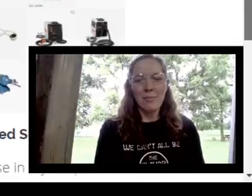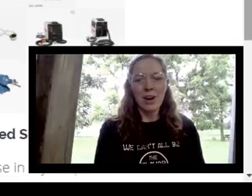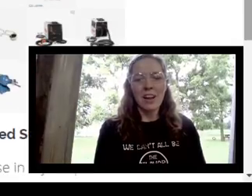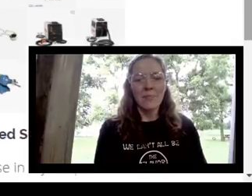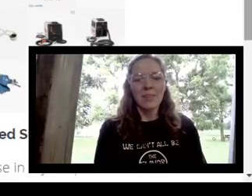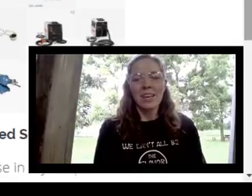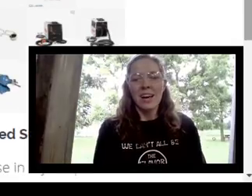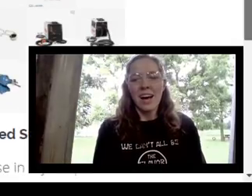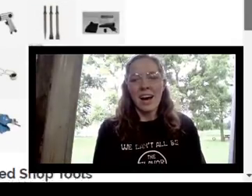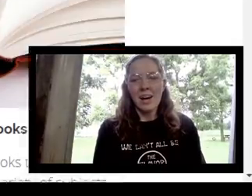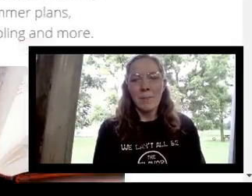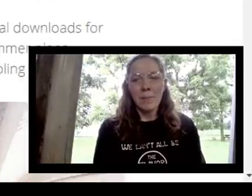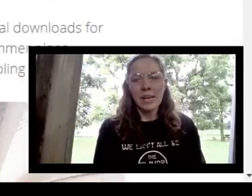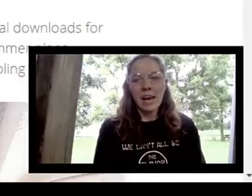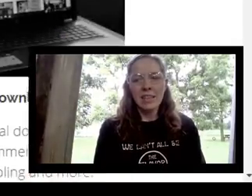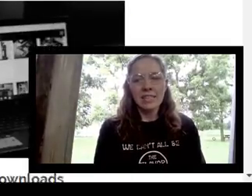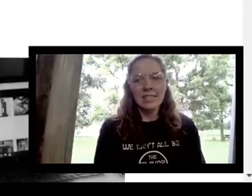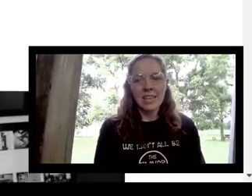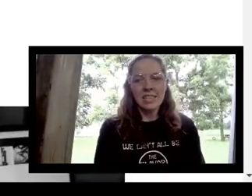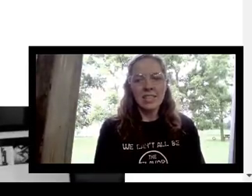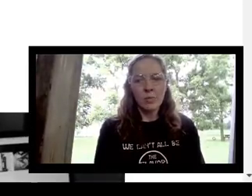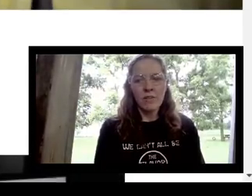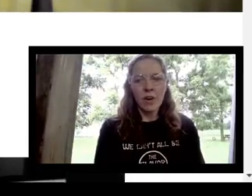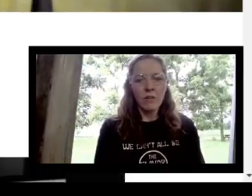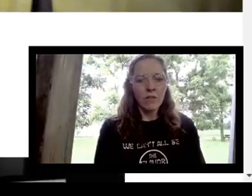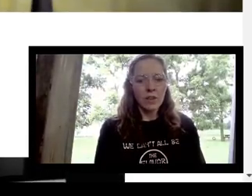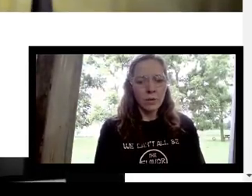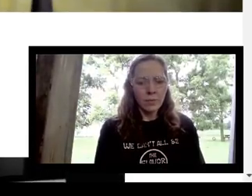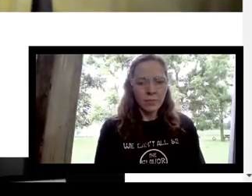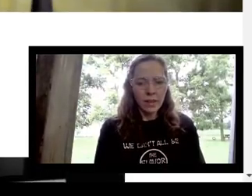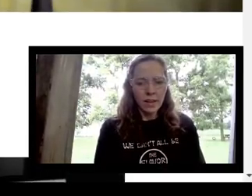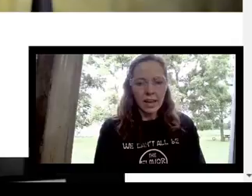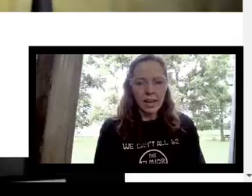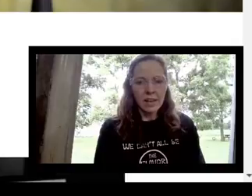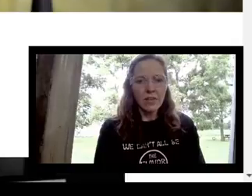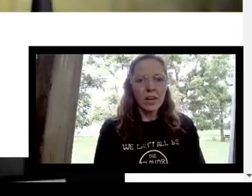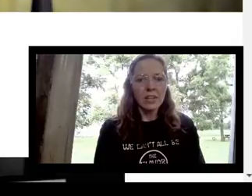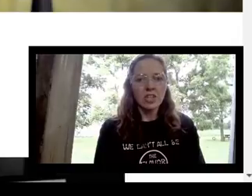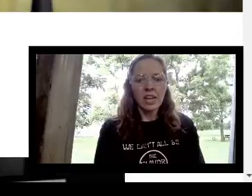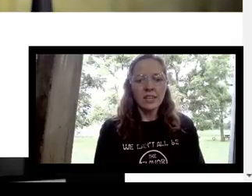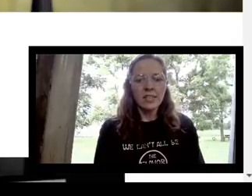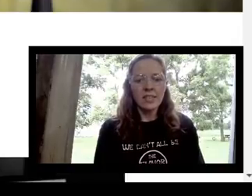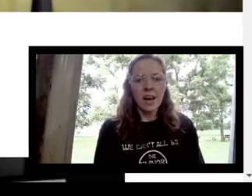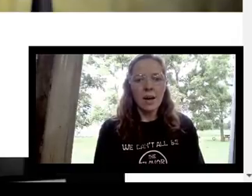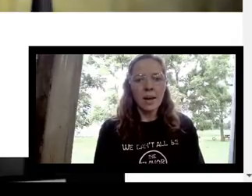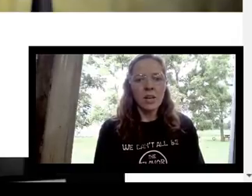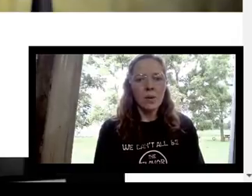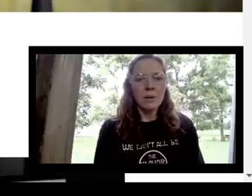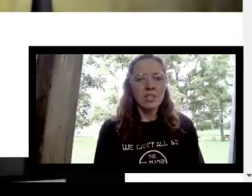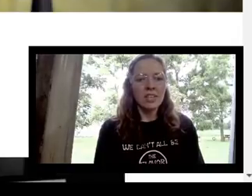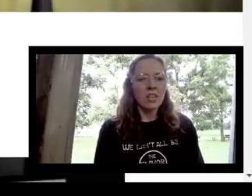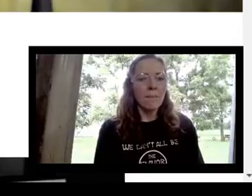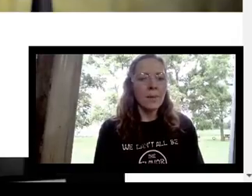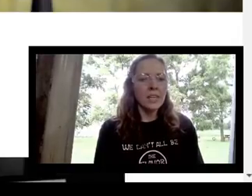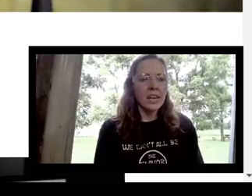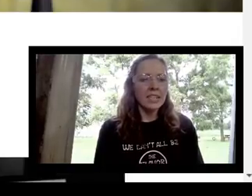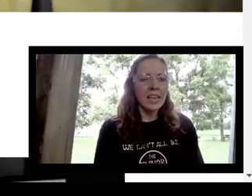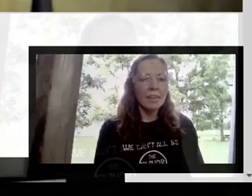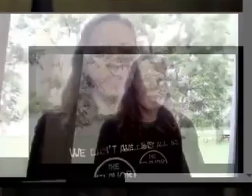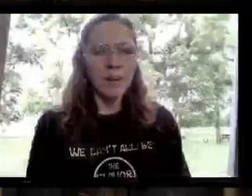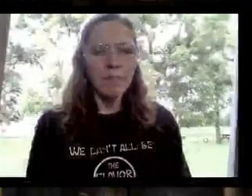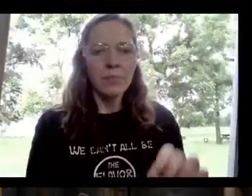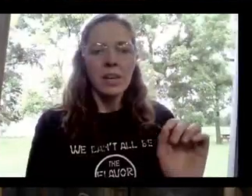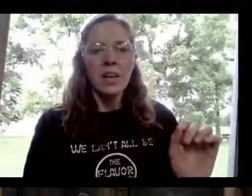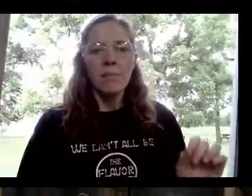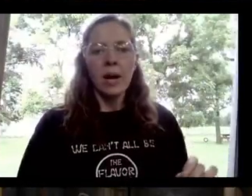video library. But yeah, that's the brief overview. And if you get a chance, I know we mentioned this on Monday night's